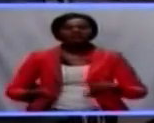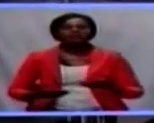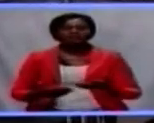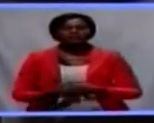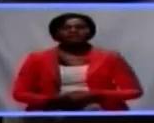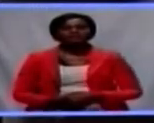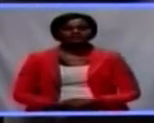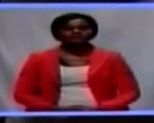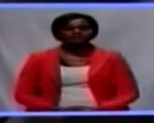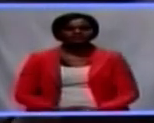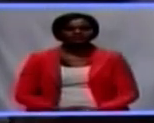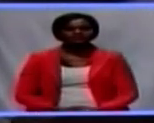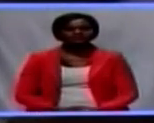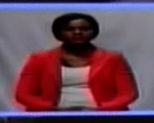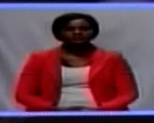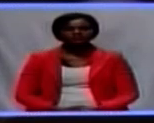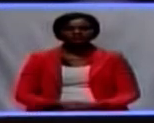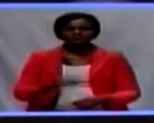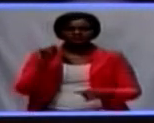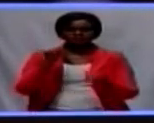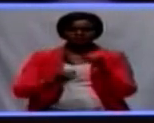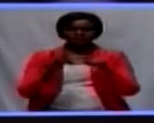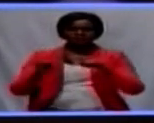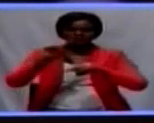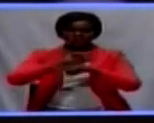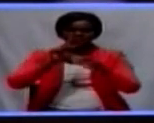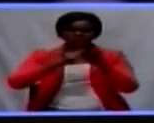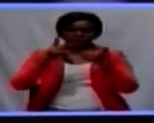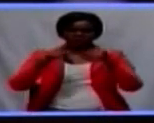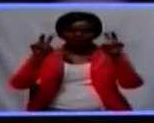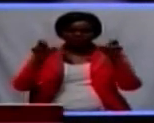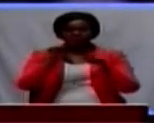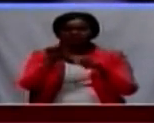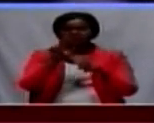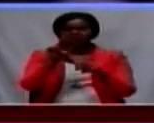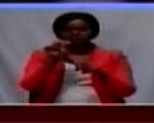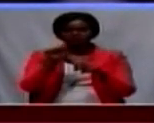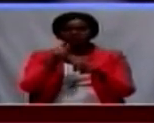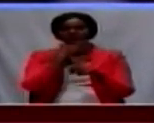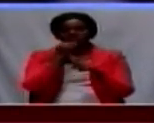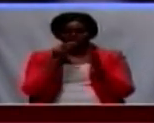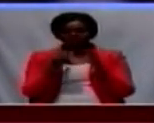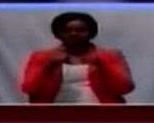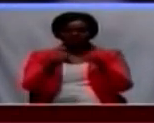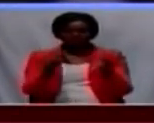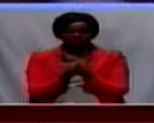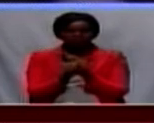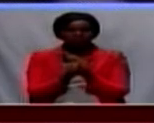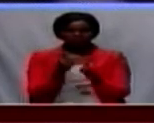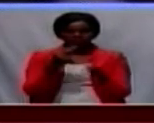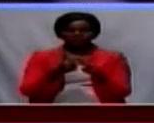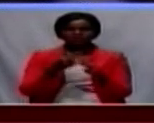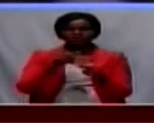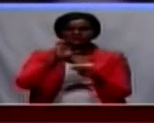Excellent. So that's it for today's edition. We've been speaking to the ZRA Commissioner General, Mr. Kingsley